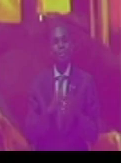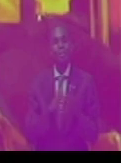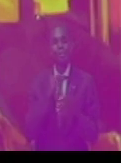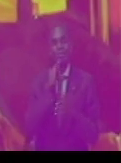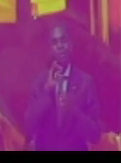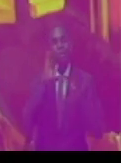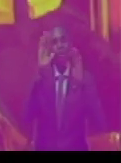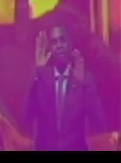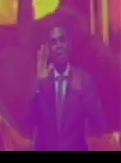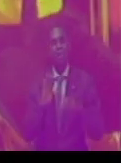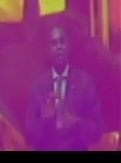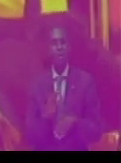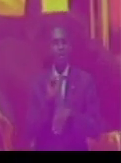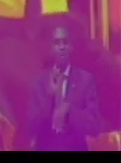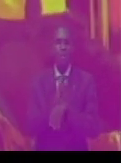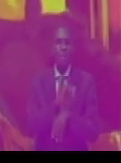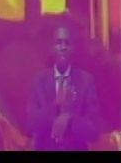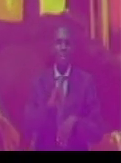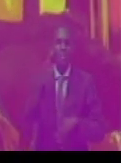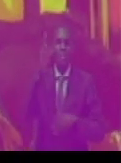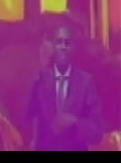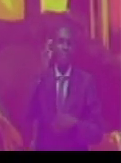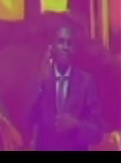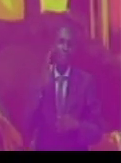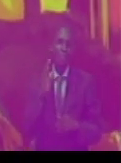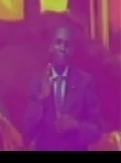this is a miracle working god